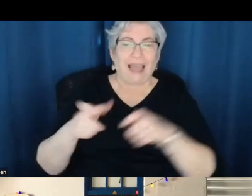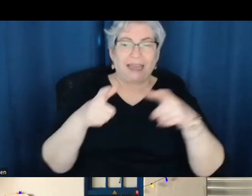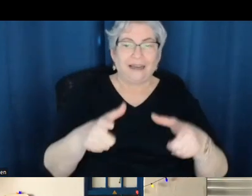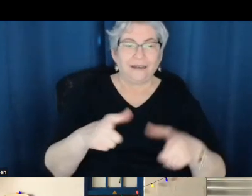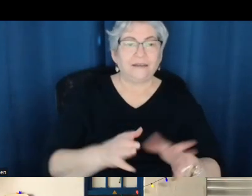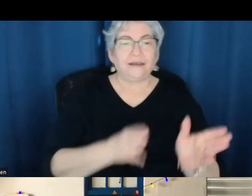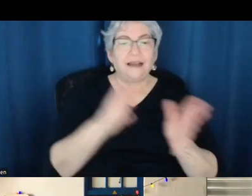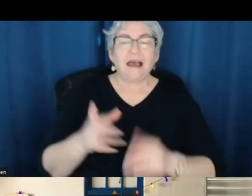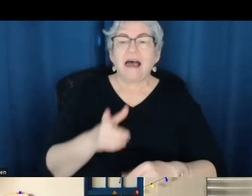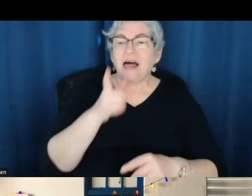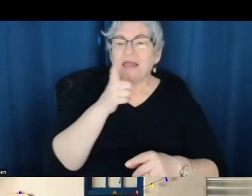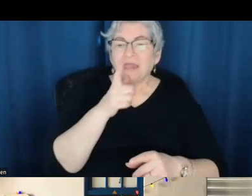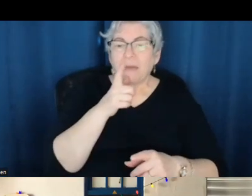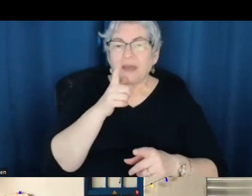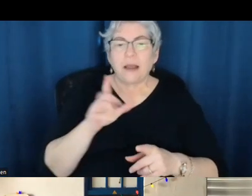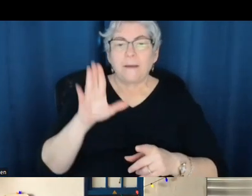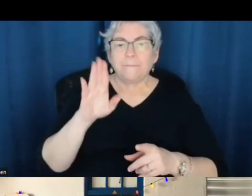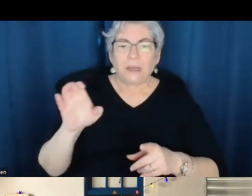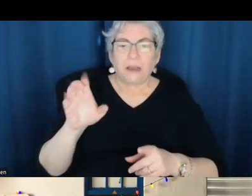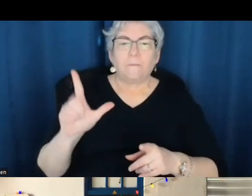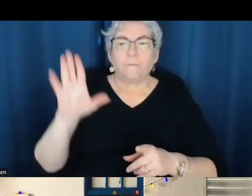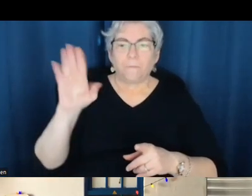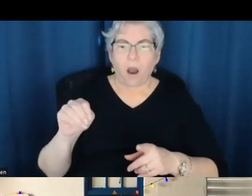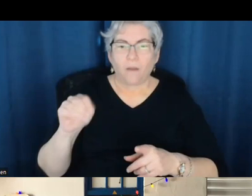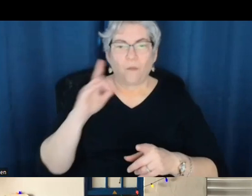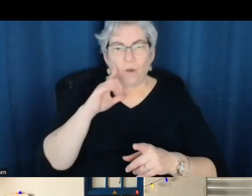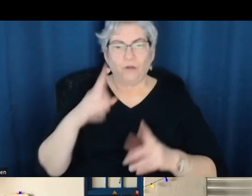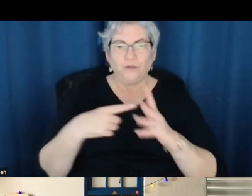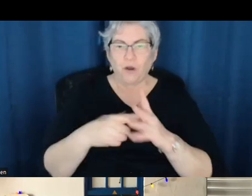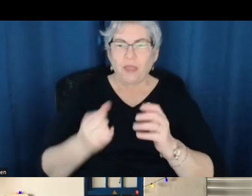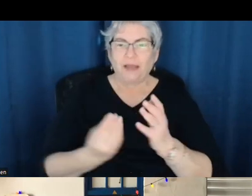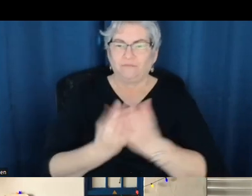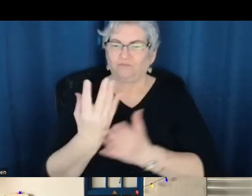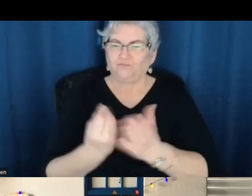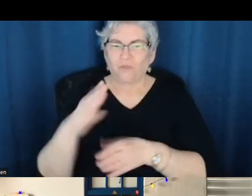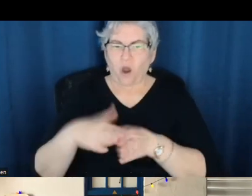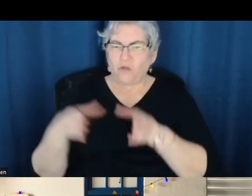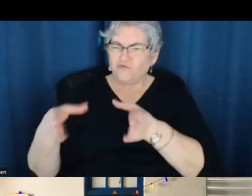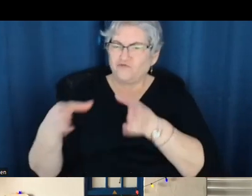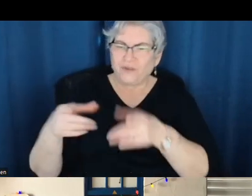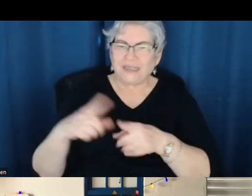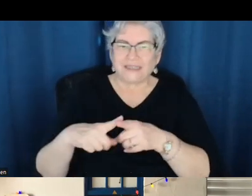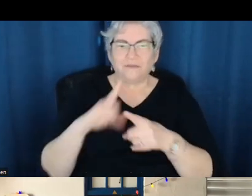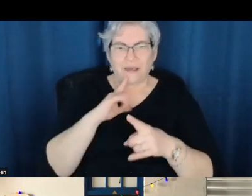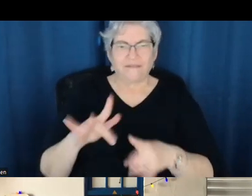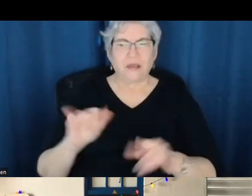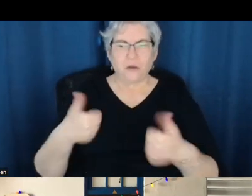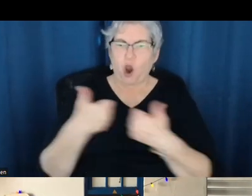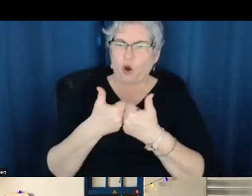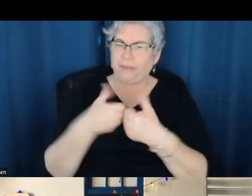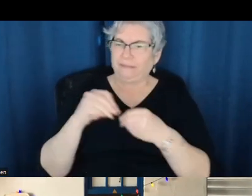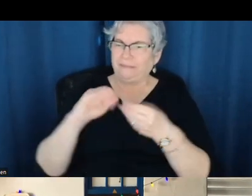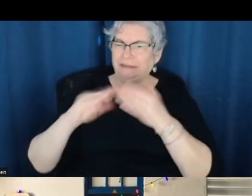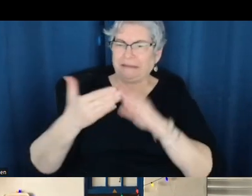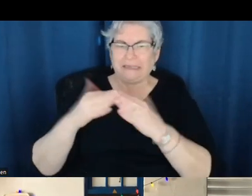bee balm and various seed heads punctuate this brassy street planting design on a challenging urban site.